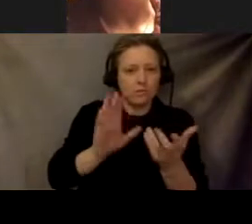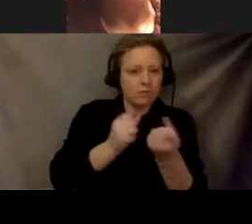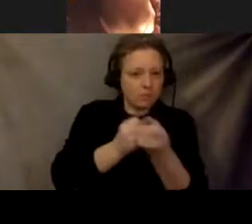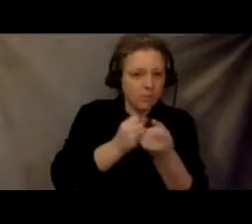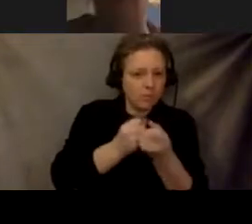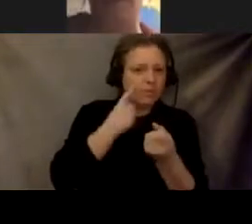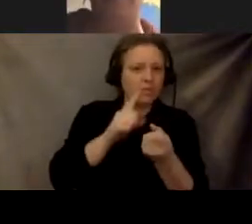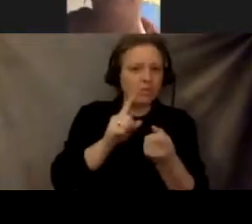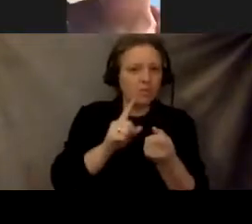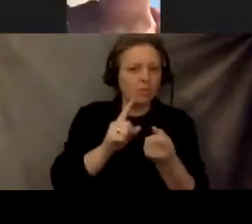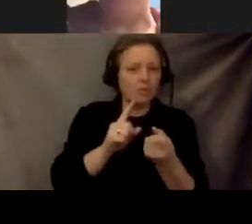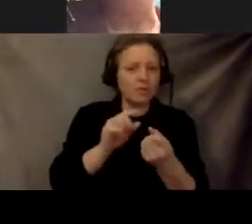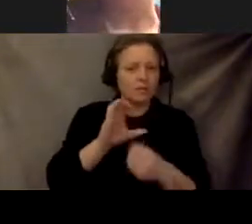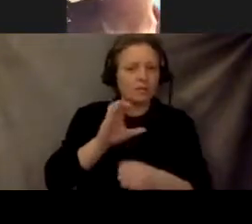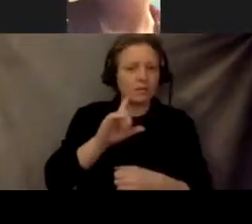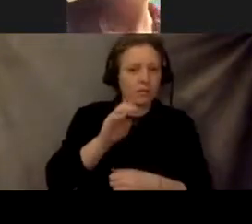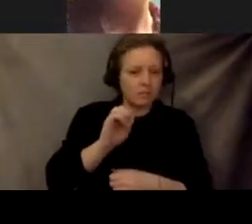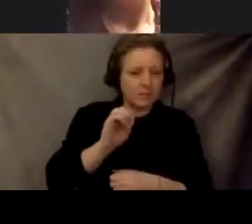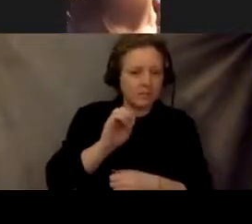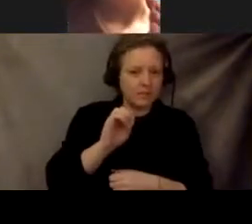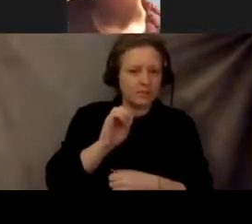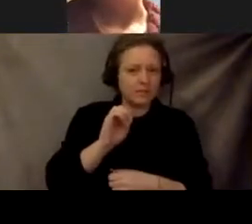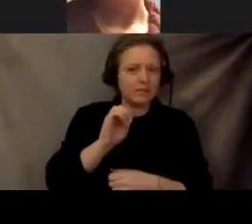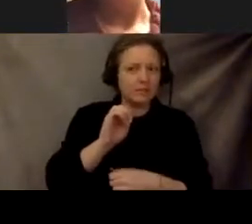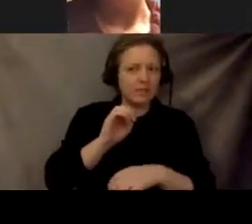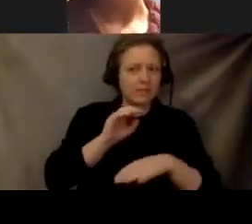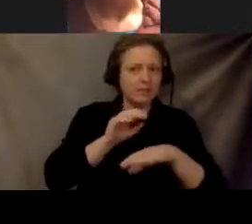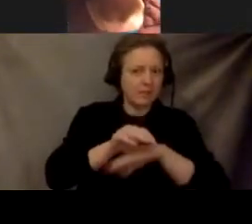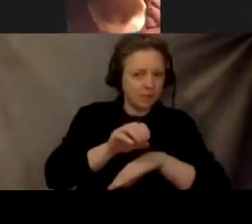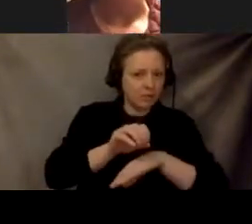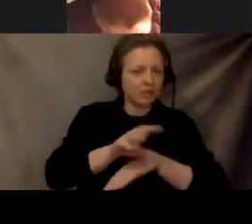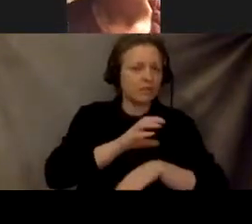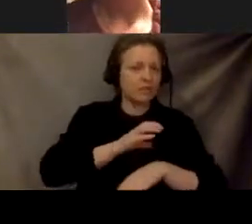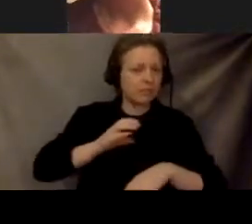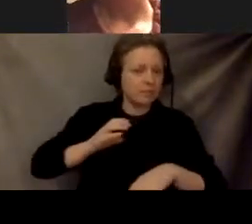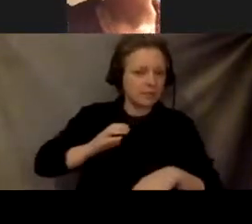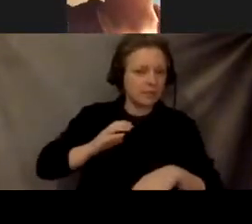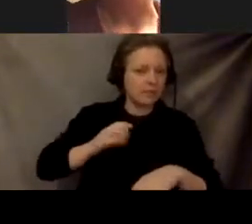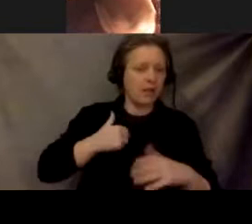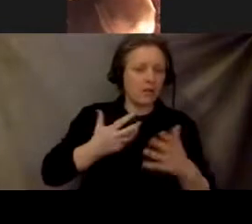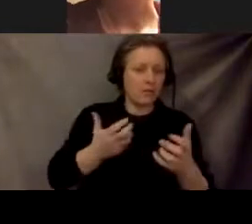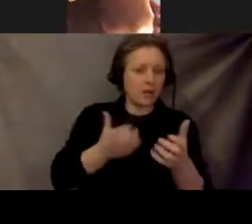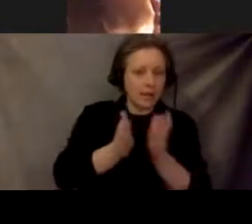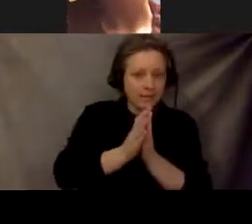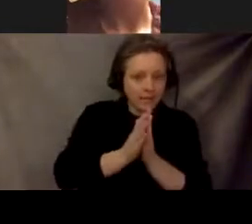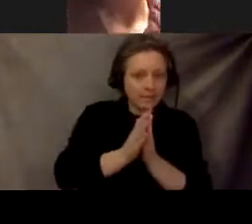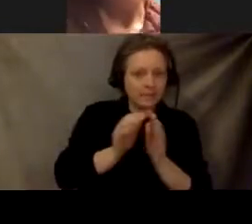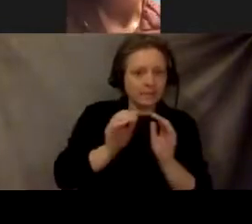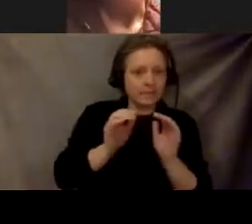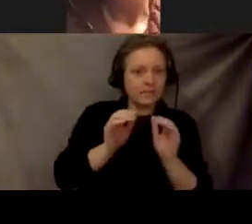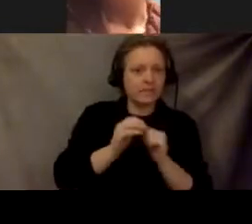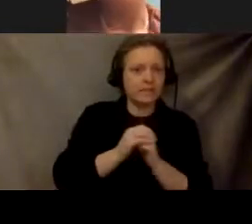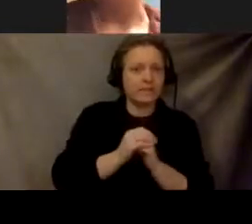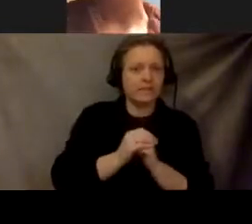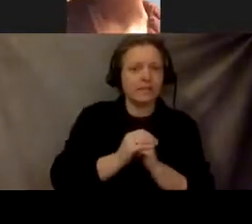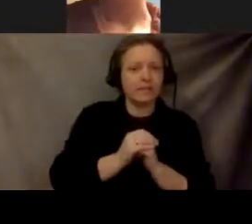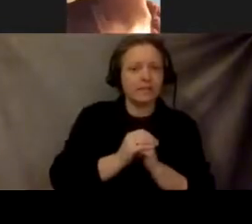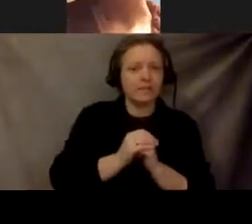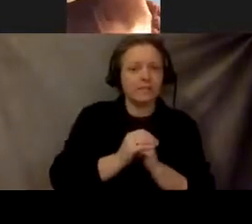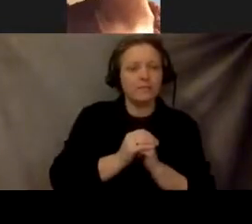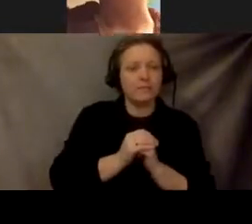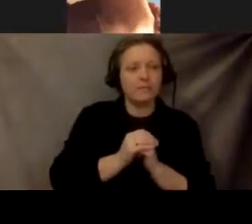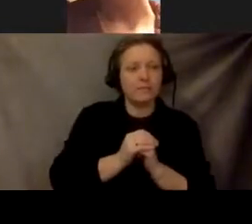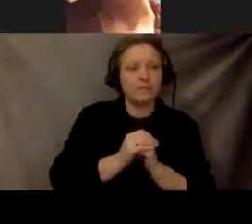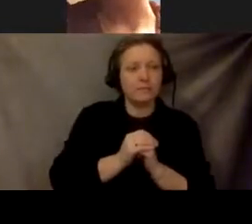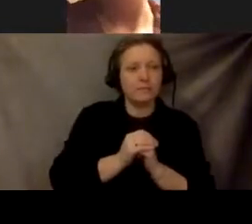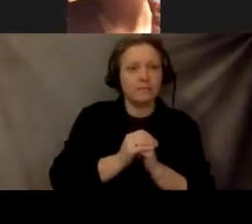committee to advise the county board of commissioners on climate policy, since there